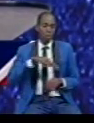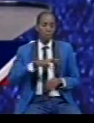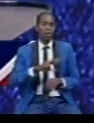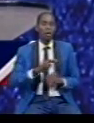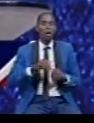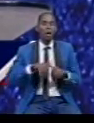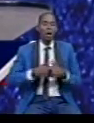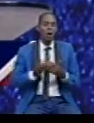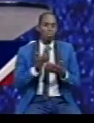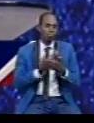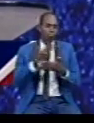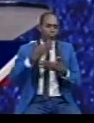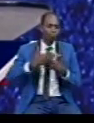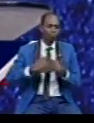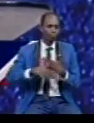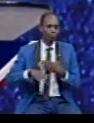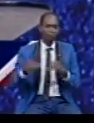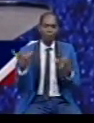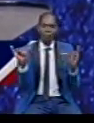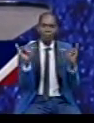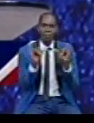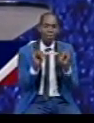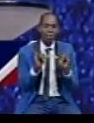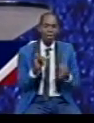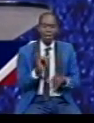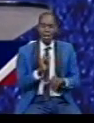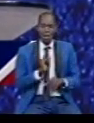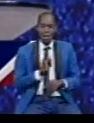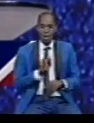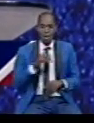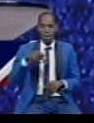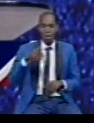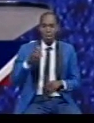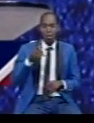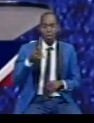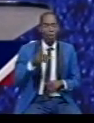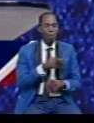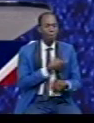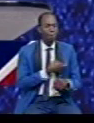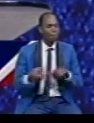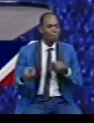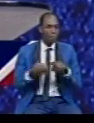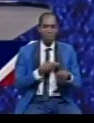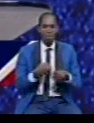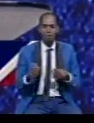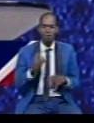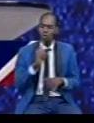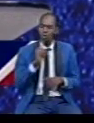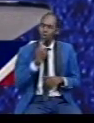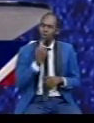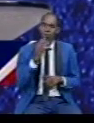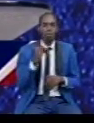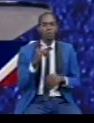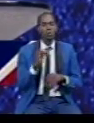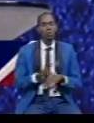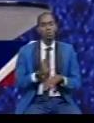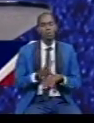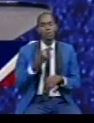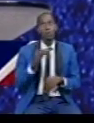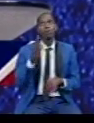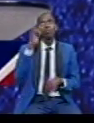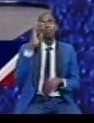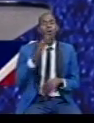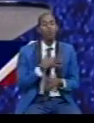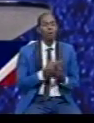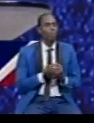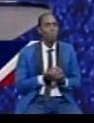beyond measure I persecuted the church of God and wasted it. Verse